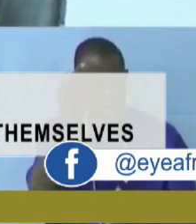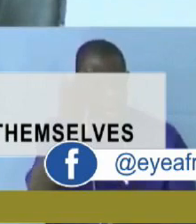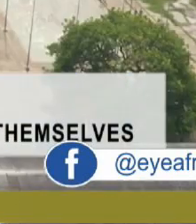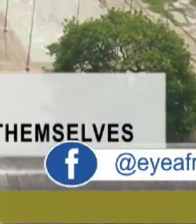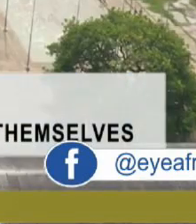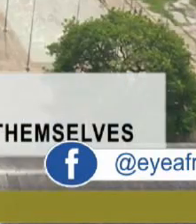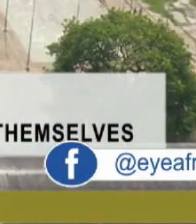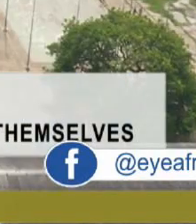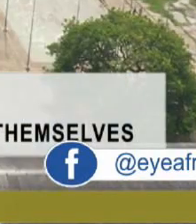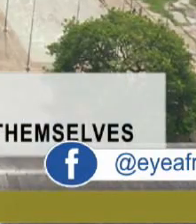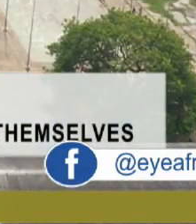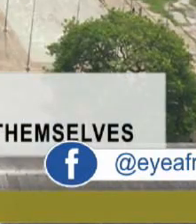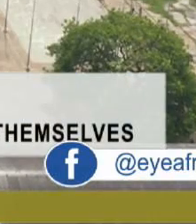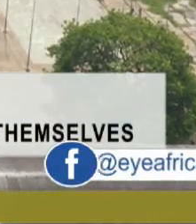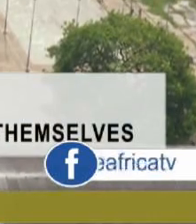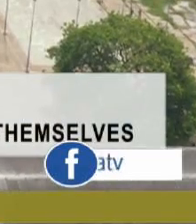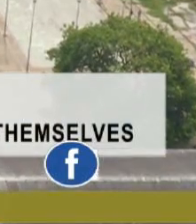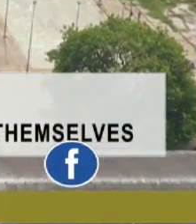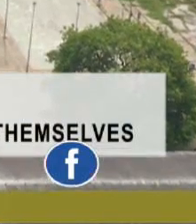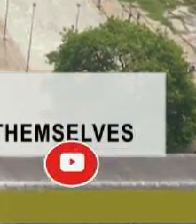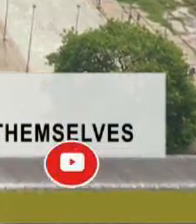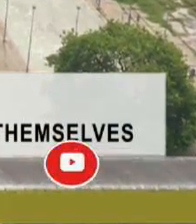C was born in Banjul in